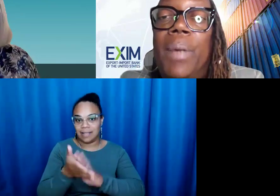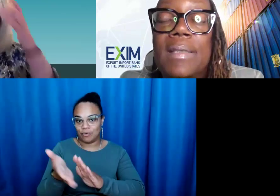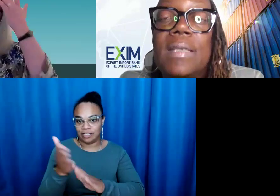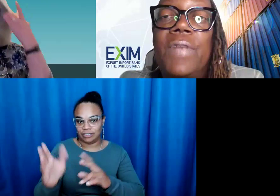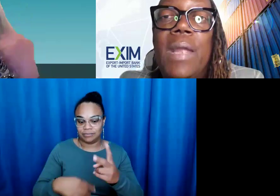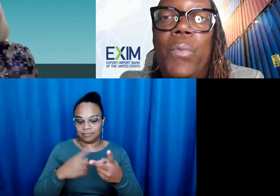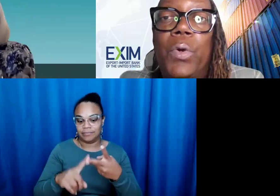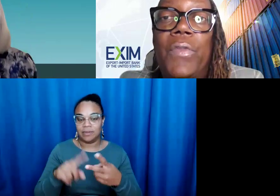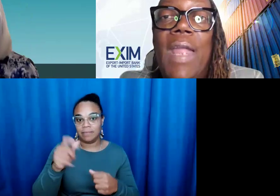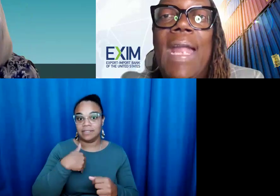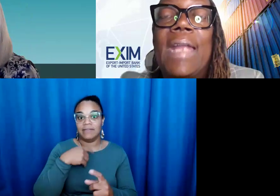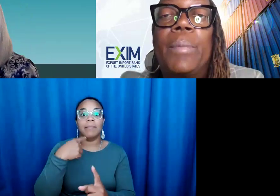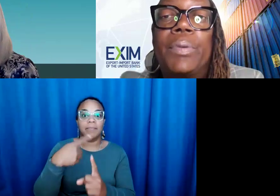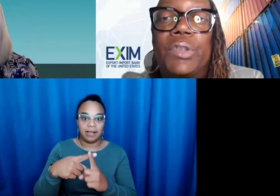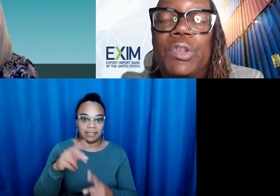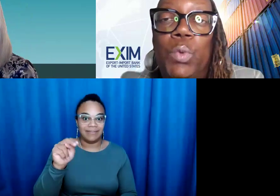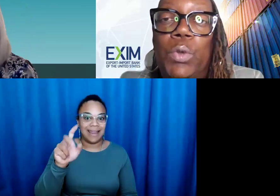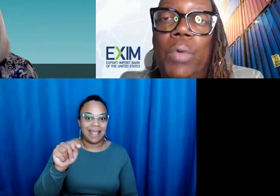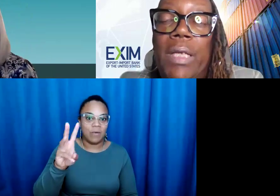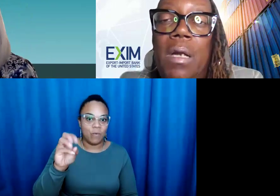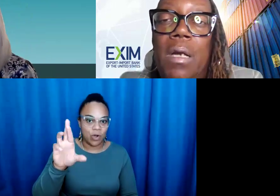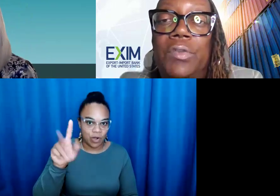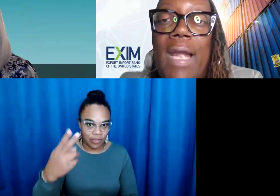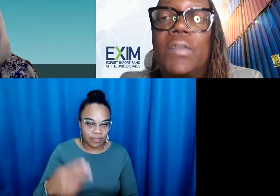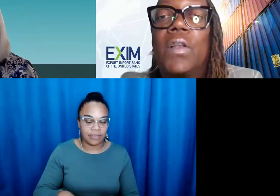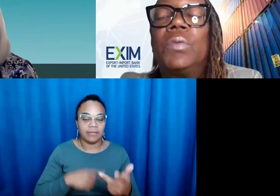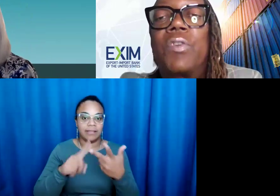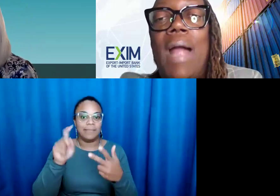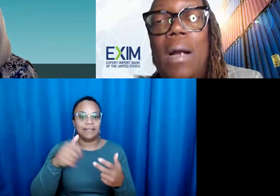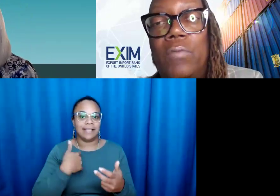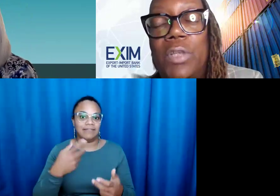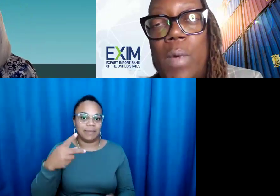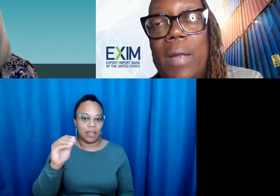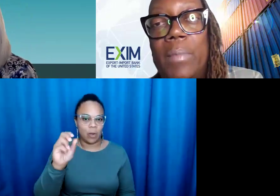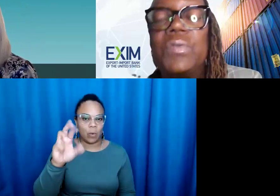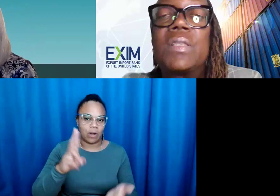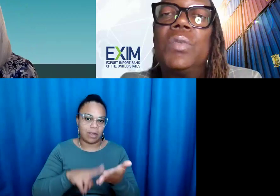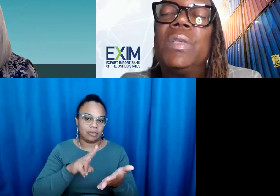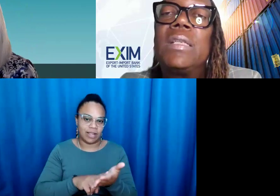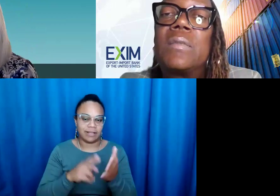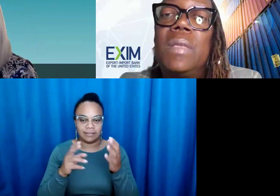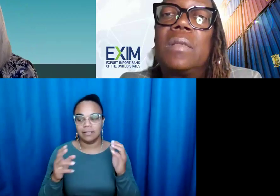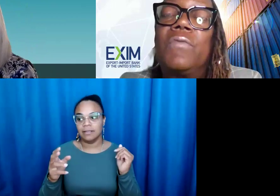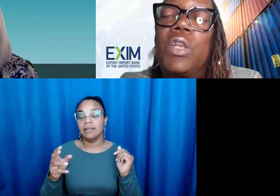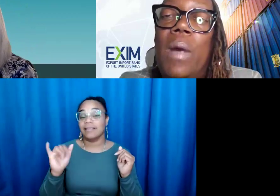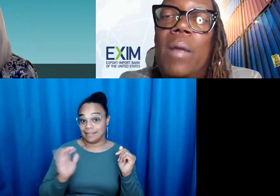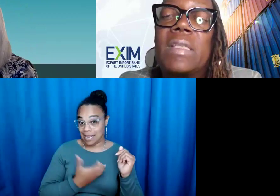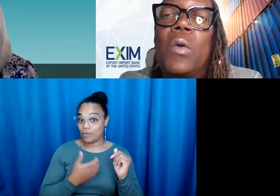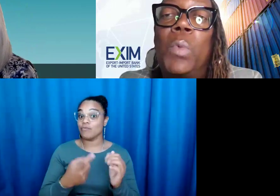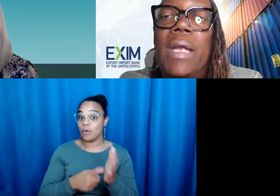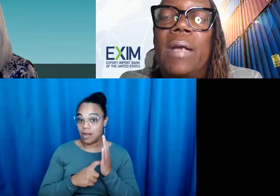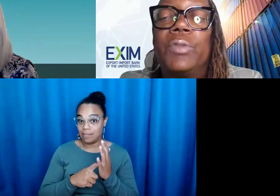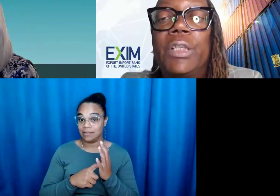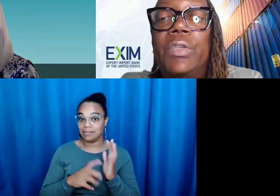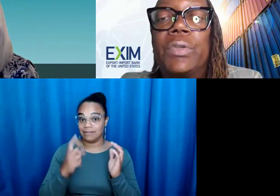a positive net worth, and a purchase order or a contract. Those are our requirements. You still would need to meet the requirements